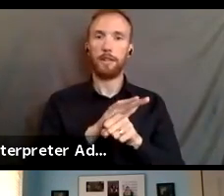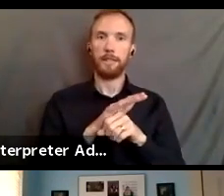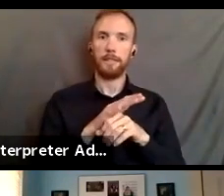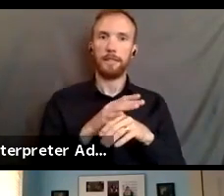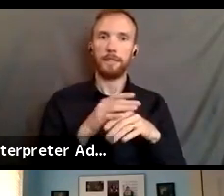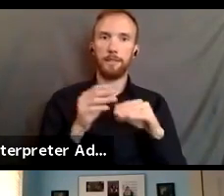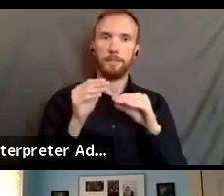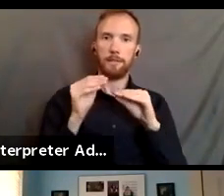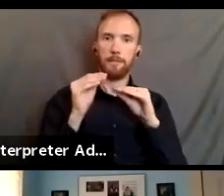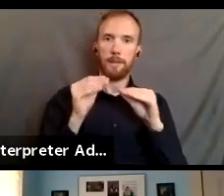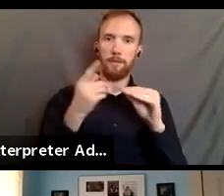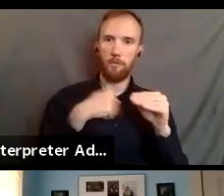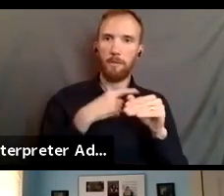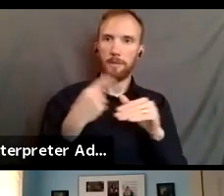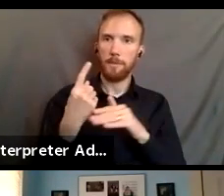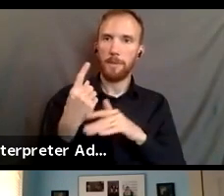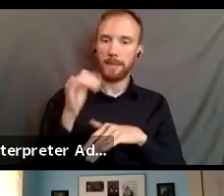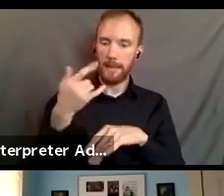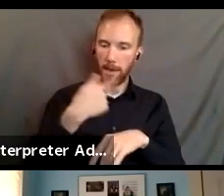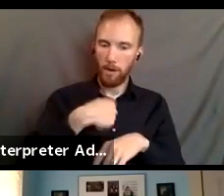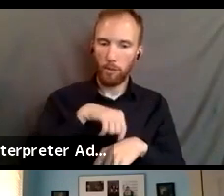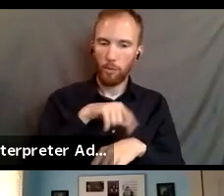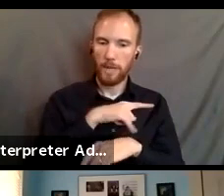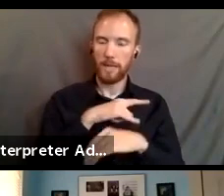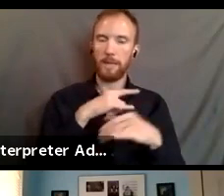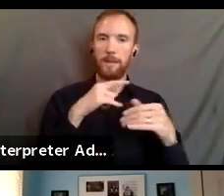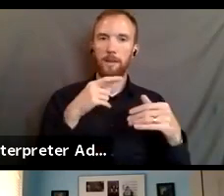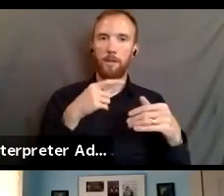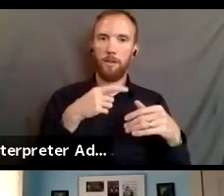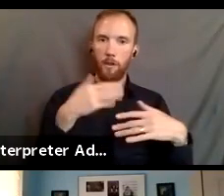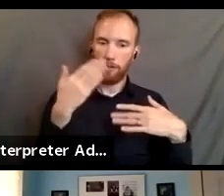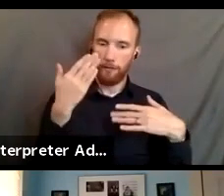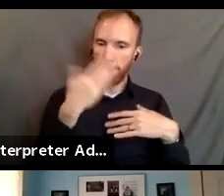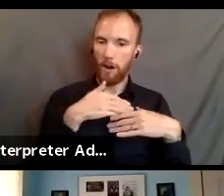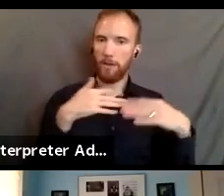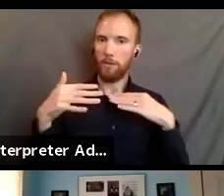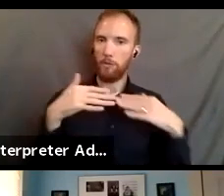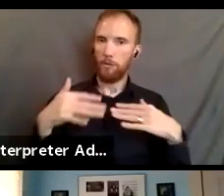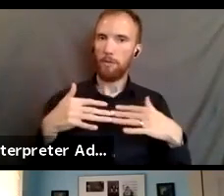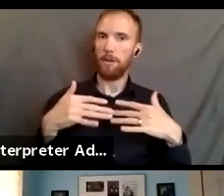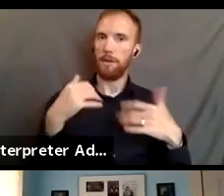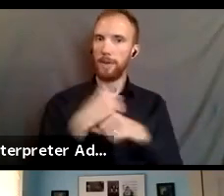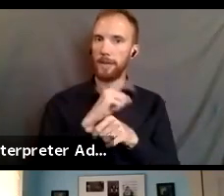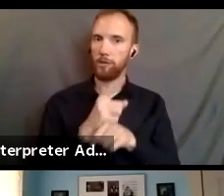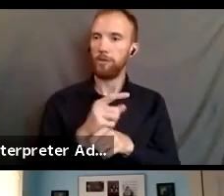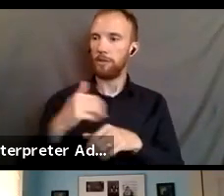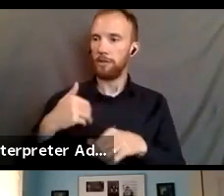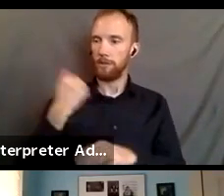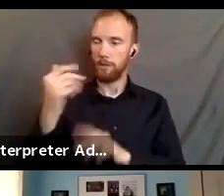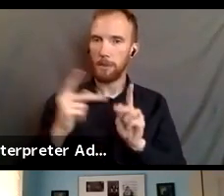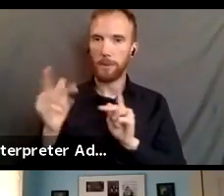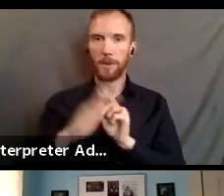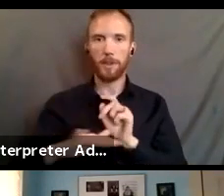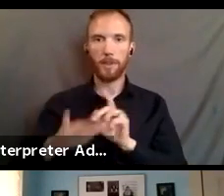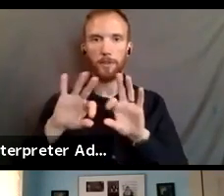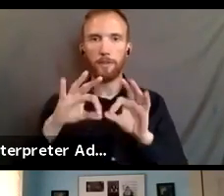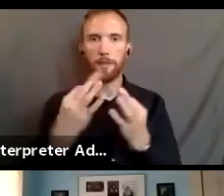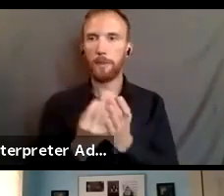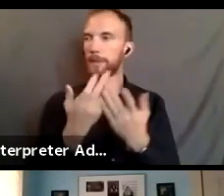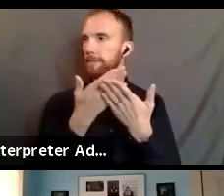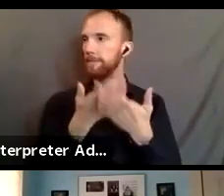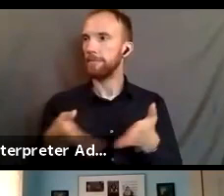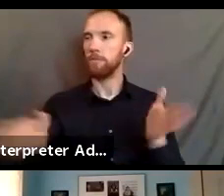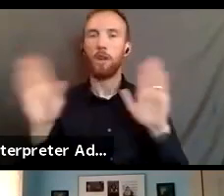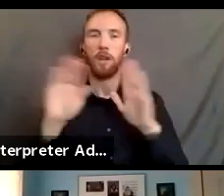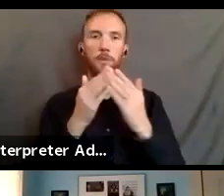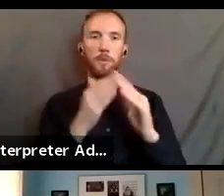net schools are on the front lines of making sure that young people and their families and our broader communities are okay i'm so proud of